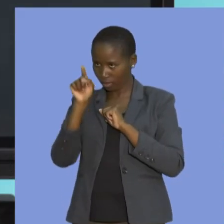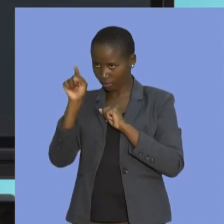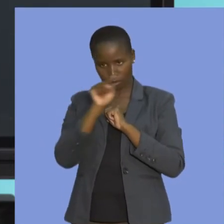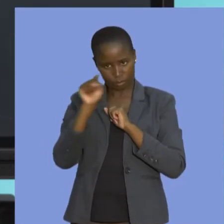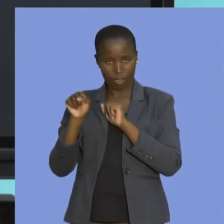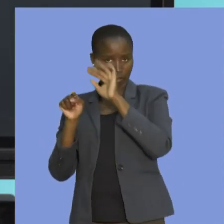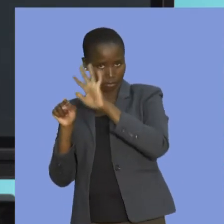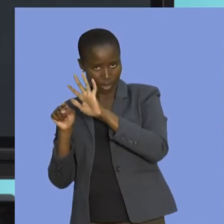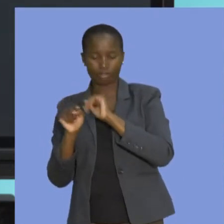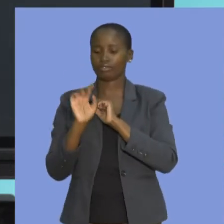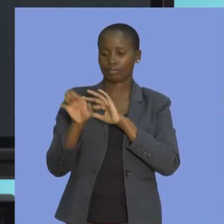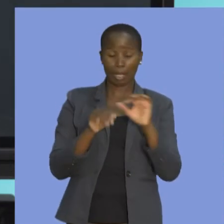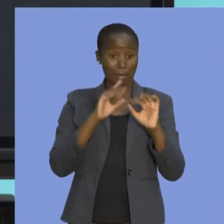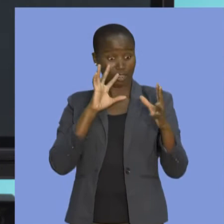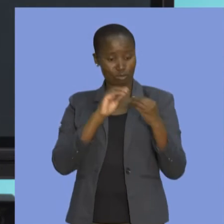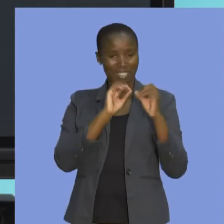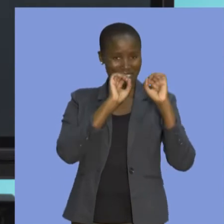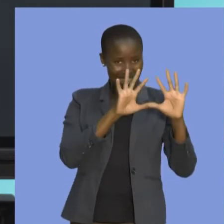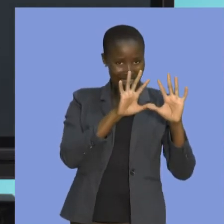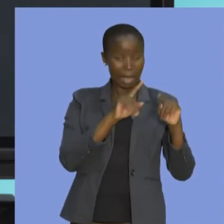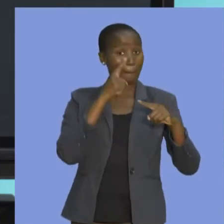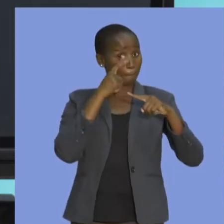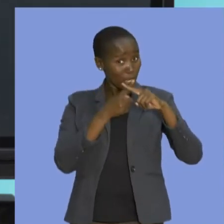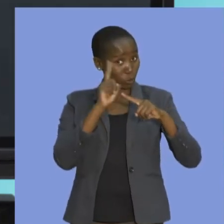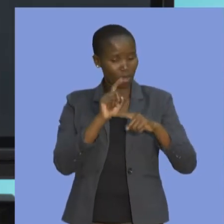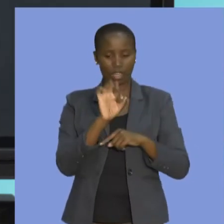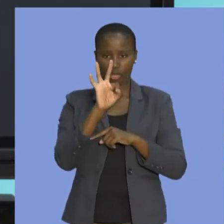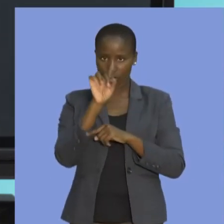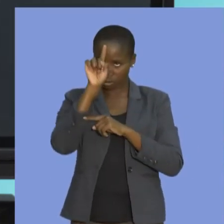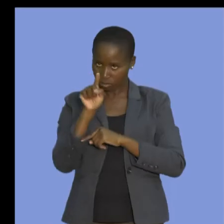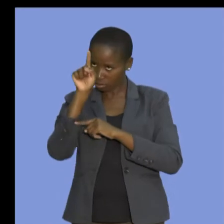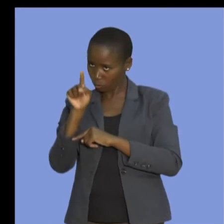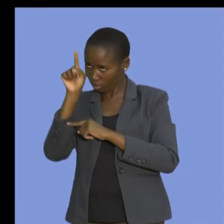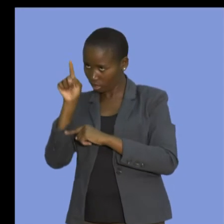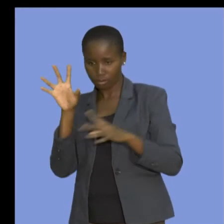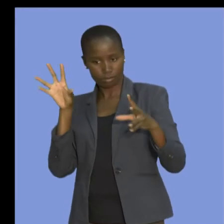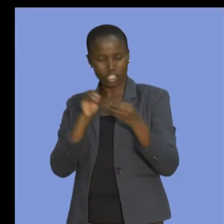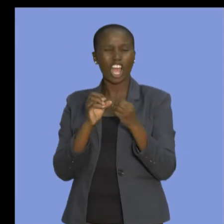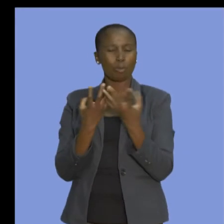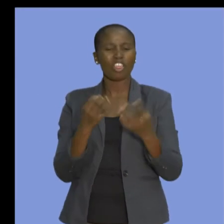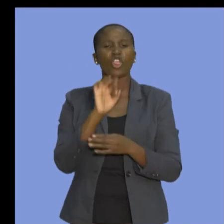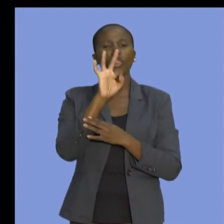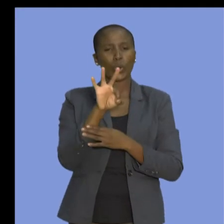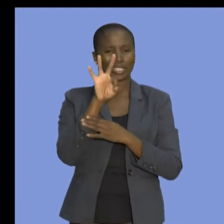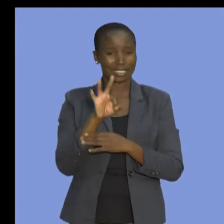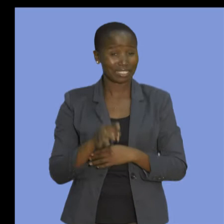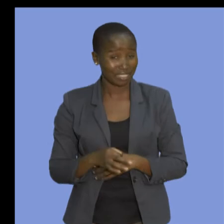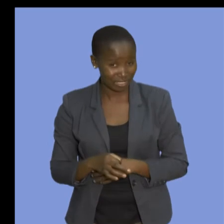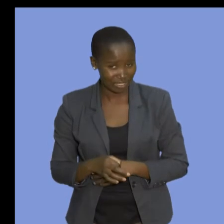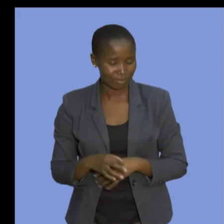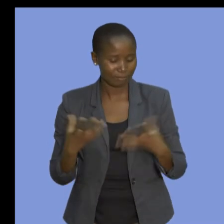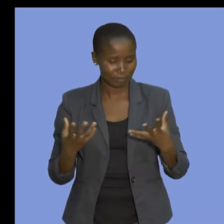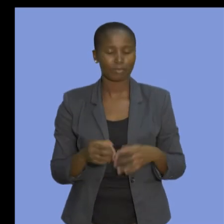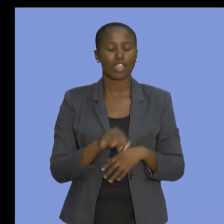It's 10 plus 3 lines, which is 13, which we get in. Then 40 to 59, which